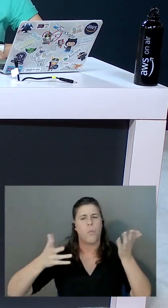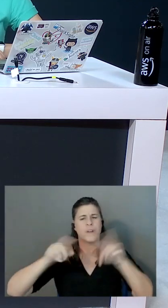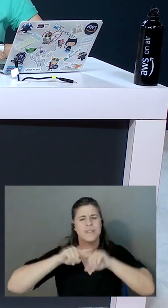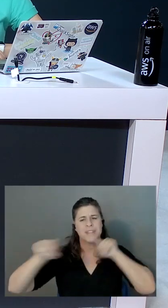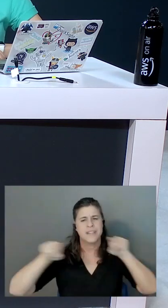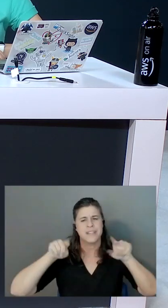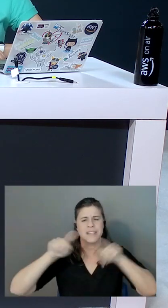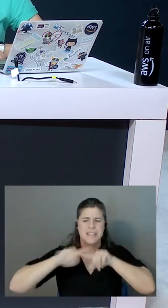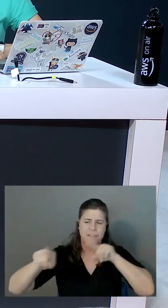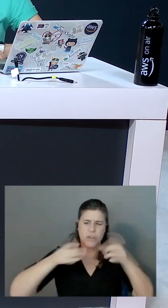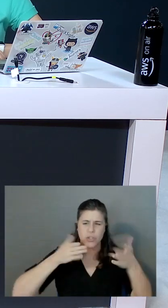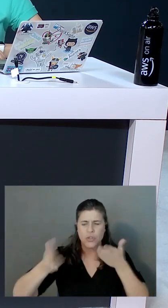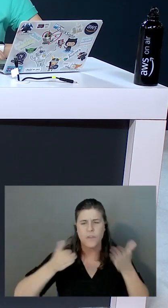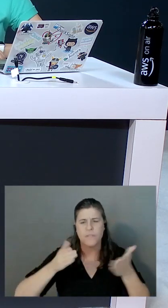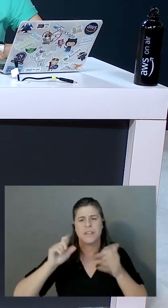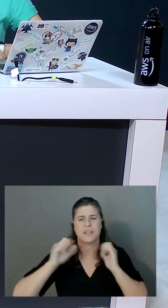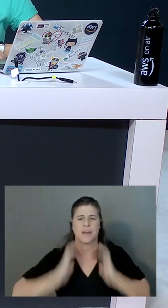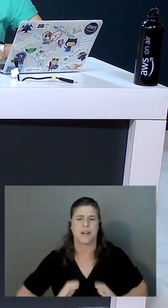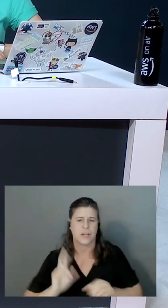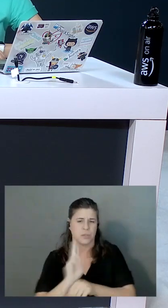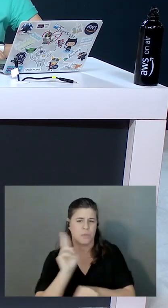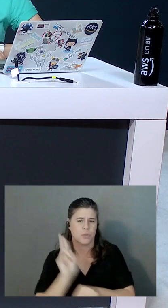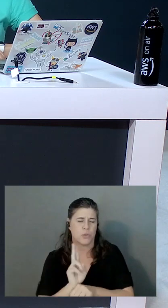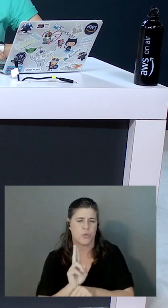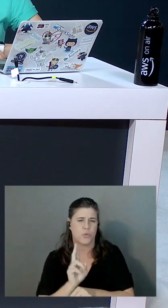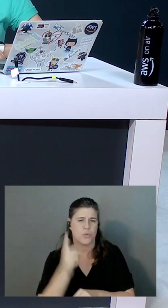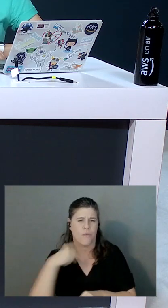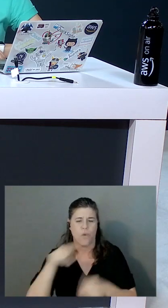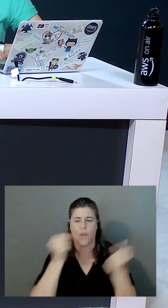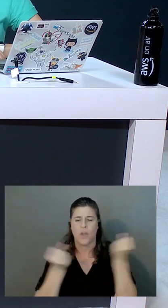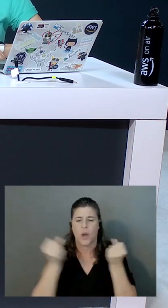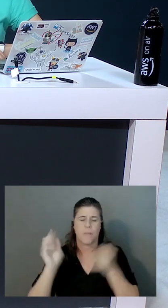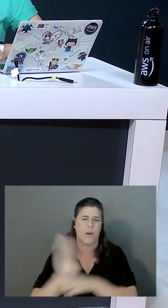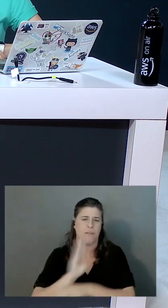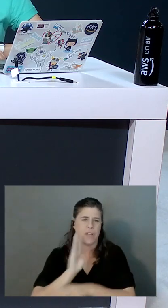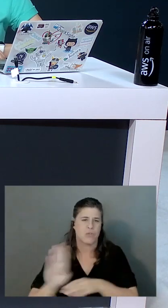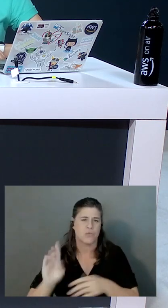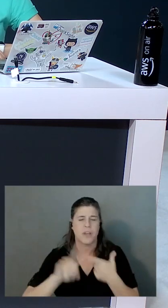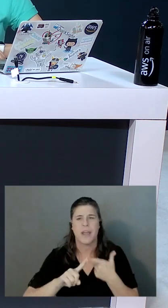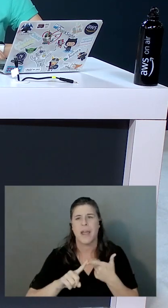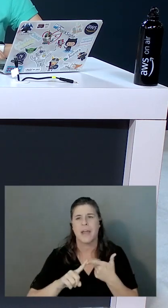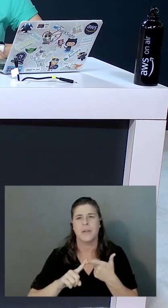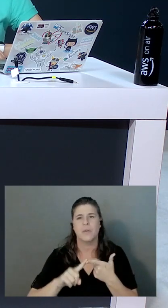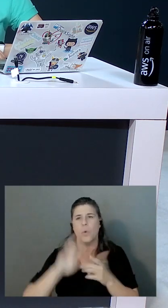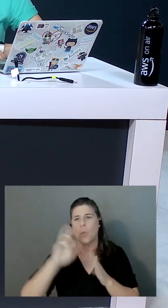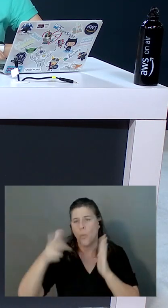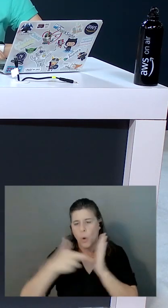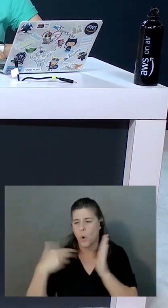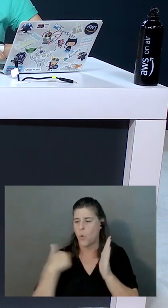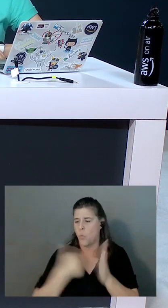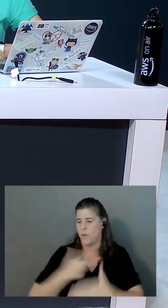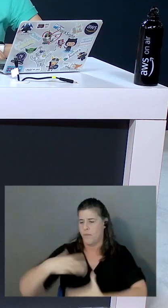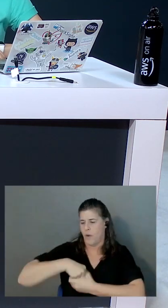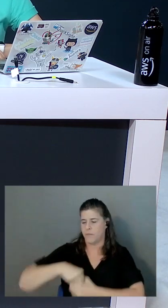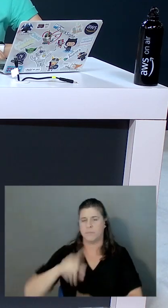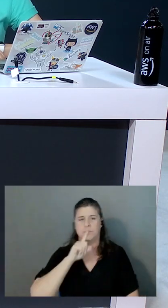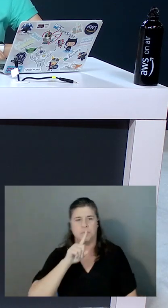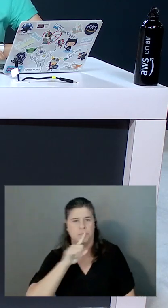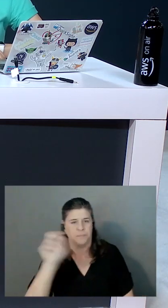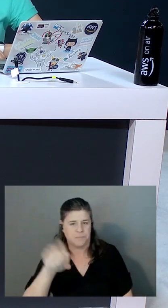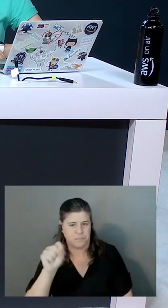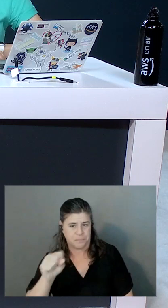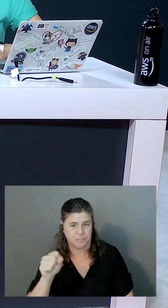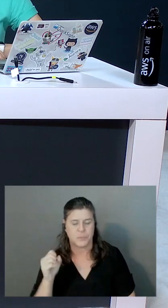that customers use in the automotive industry, and what role we have to play. Sure. Yeah. So a